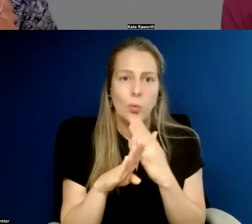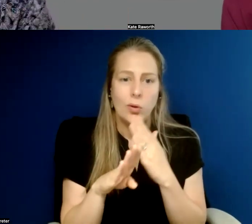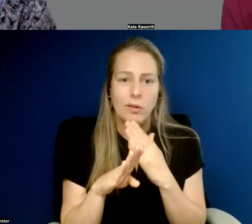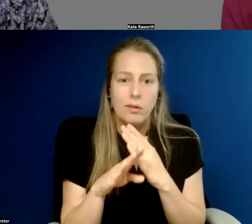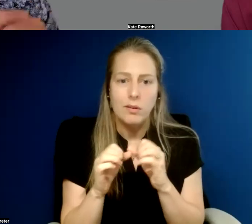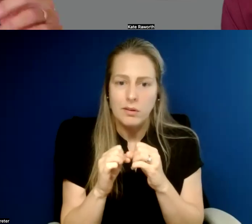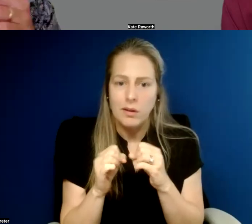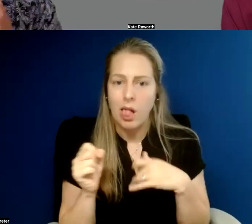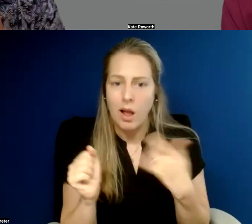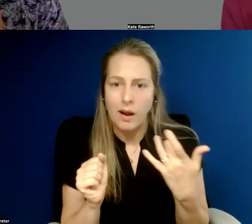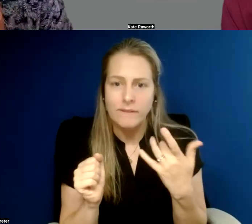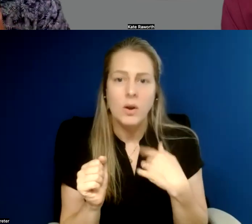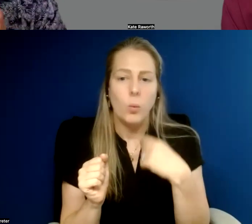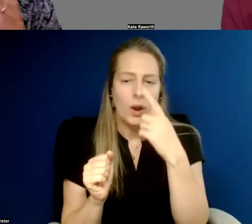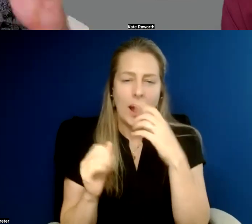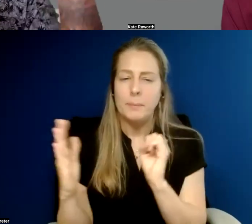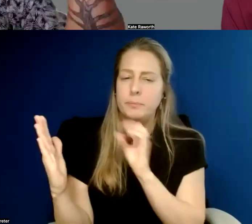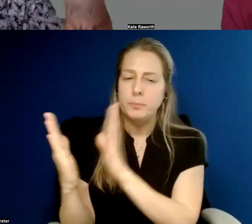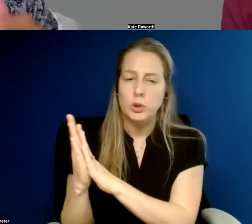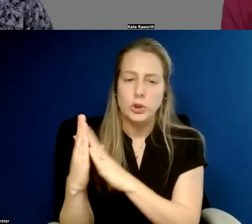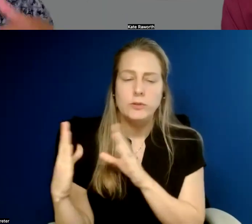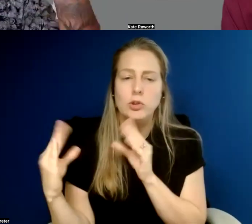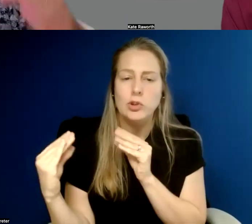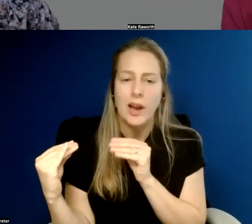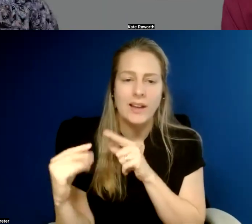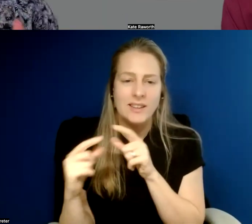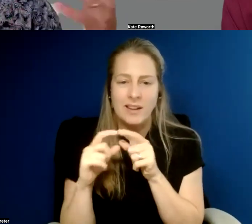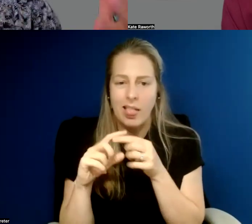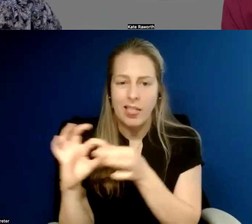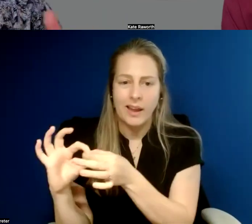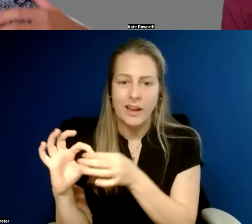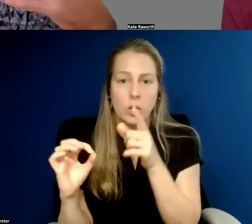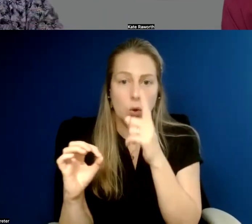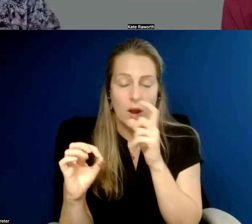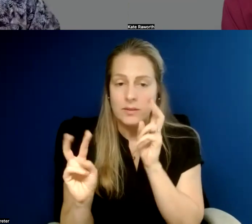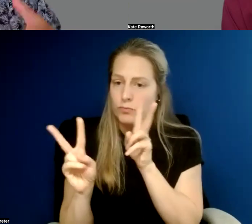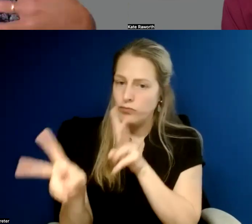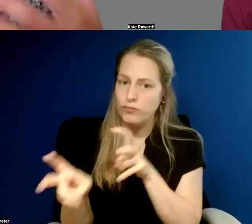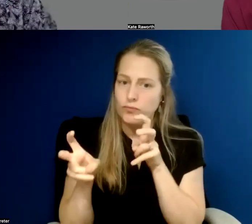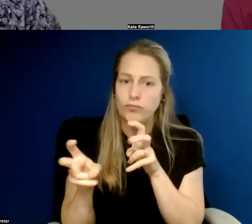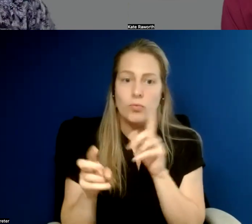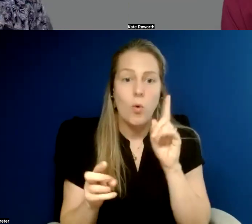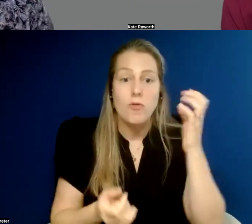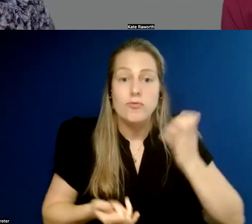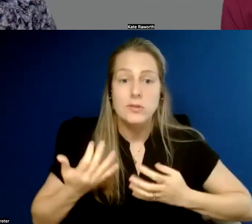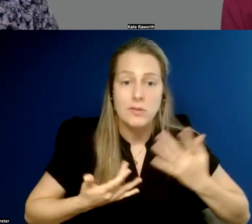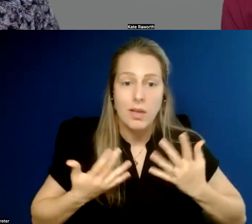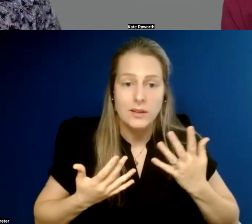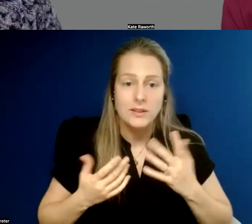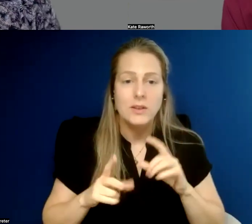goodlife.leeds.ac.uk, which we can put in the chat, where you can find all of the results that are available, including donut plots and so